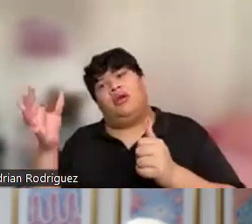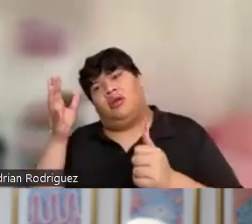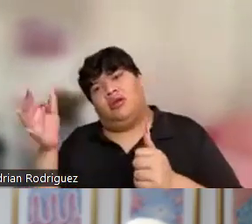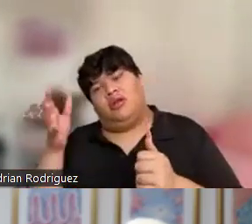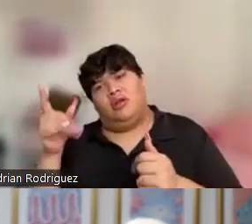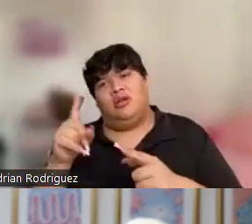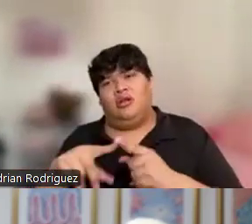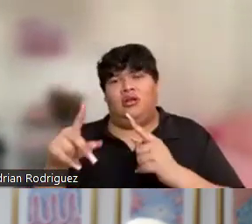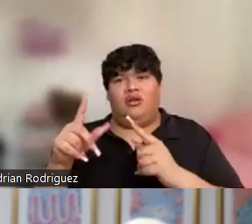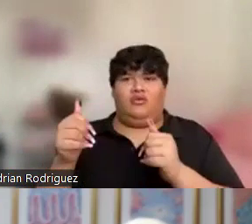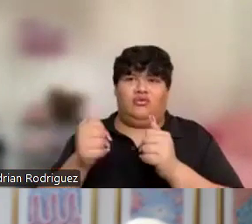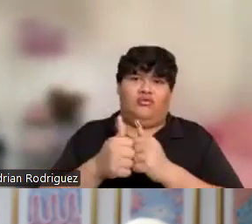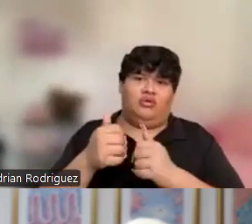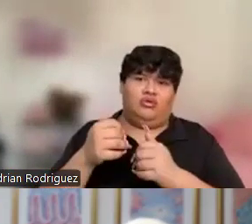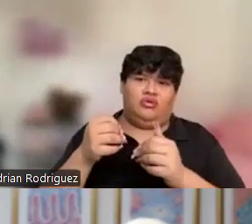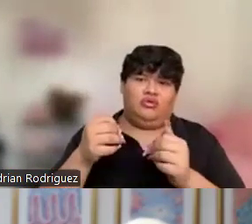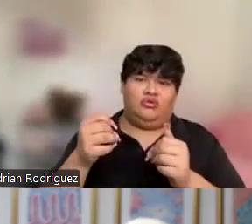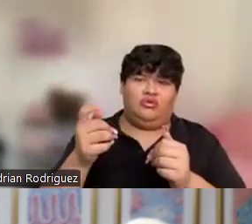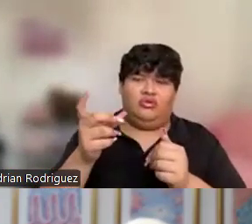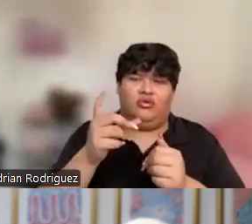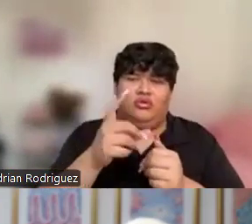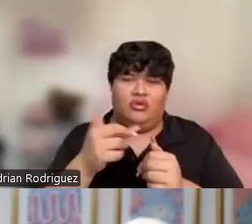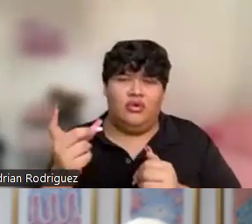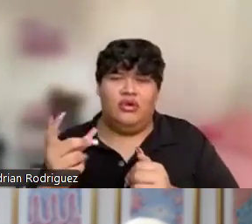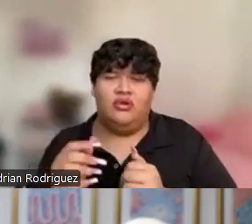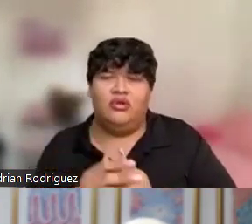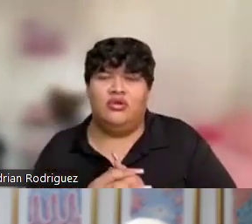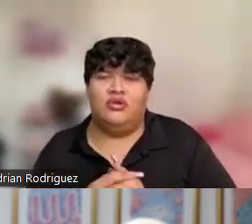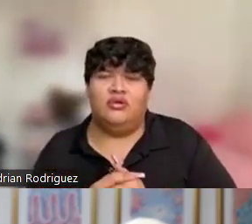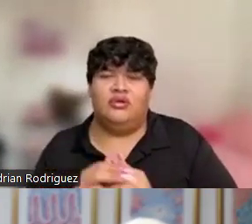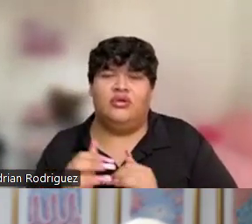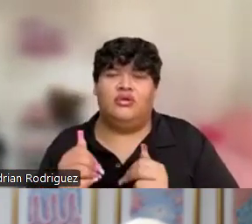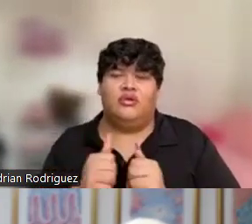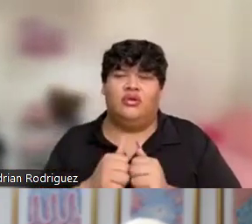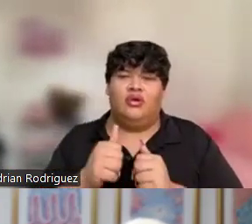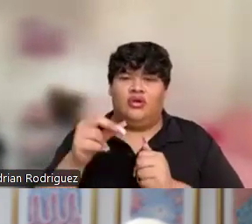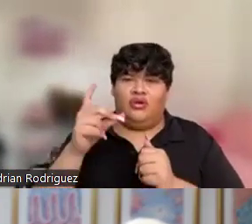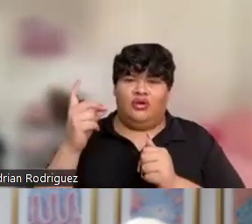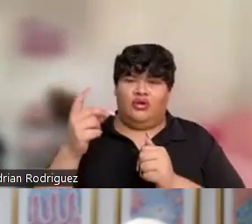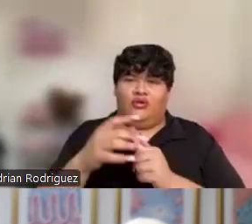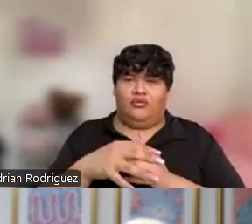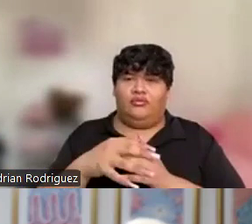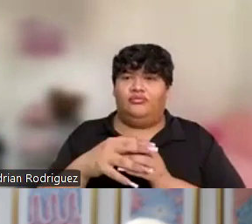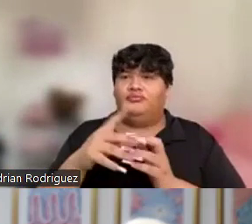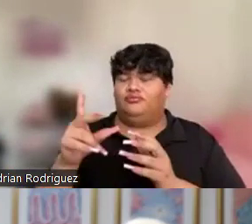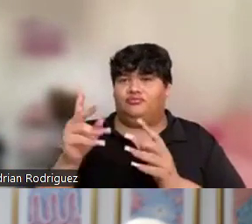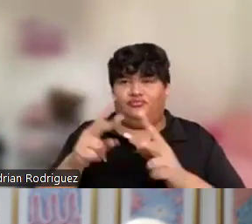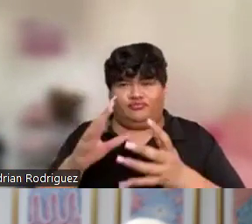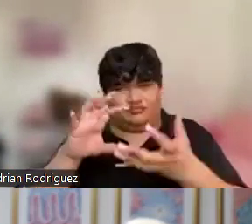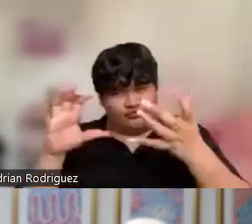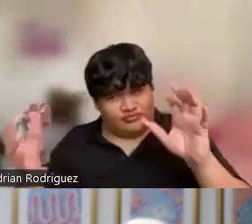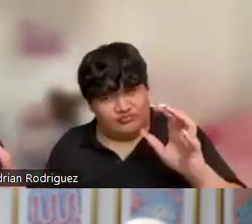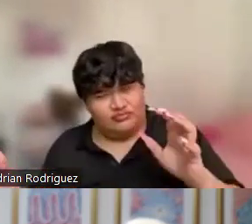that are associated with Lewy body or even frontal temporal dementia, and it's very